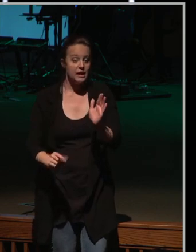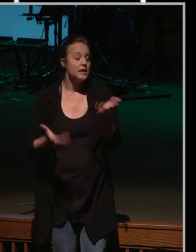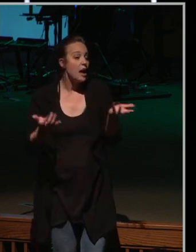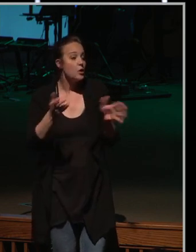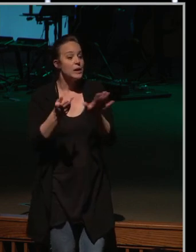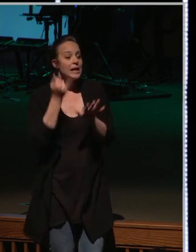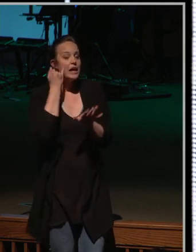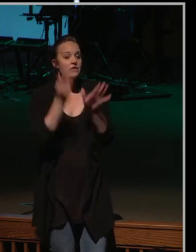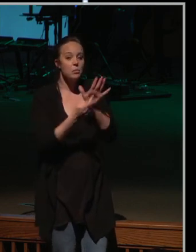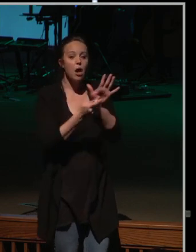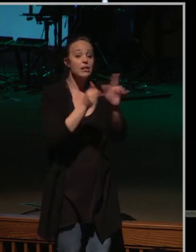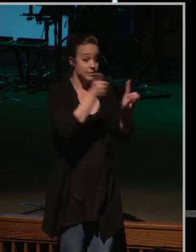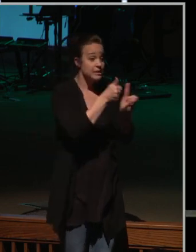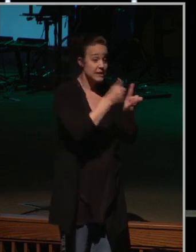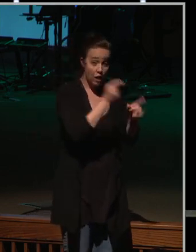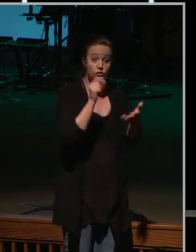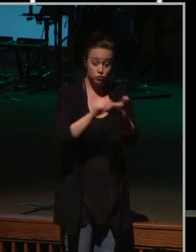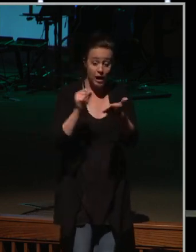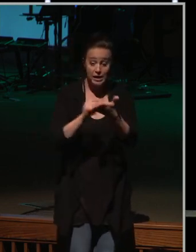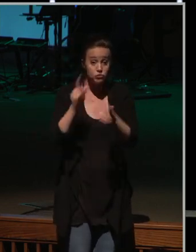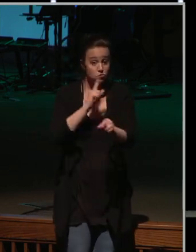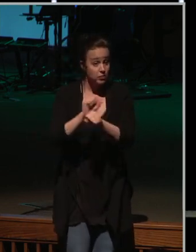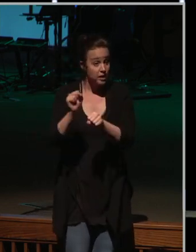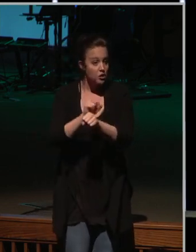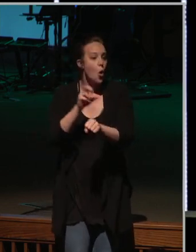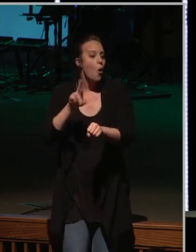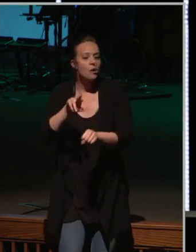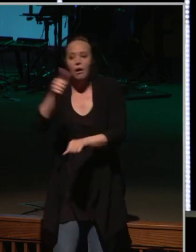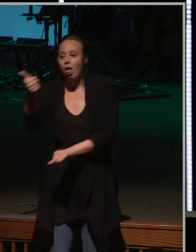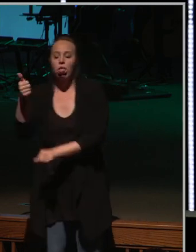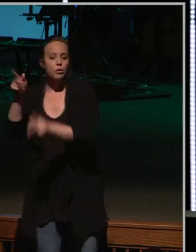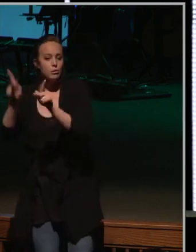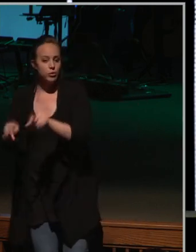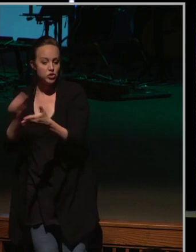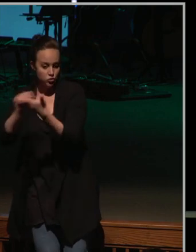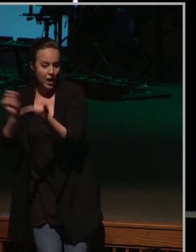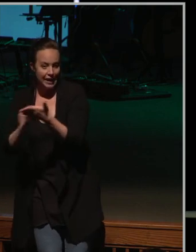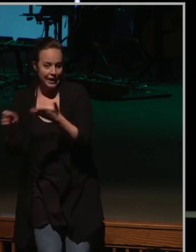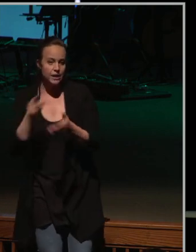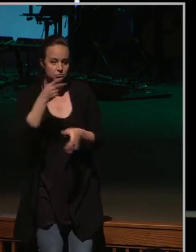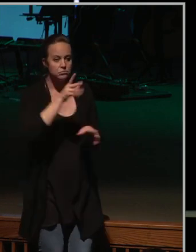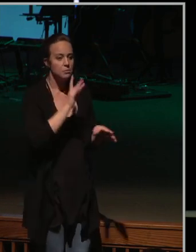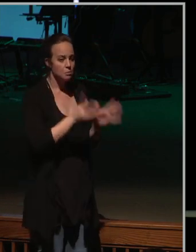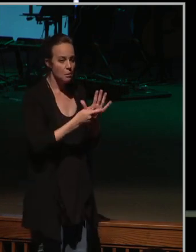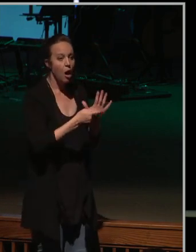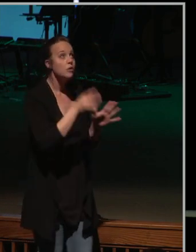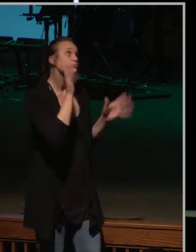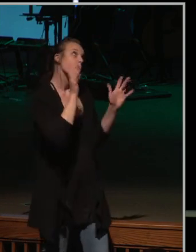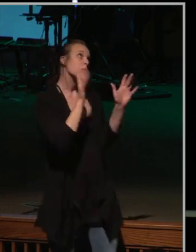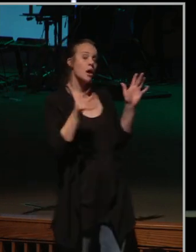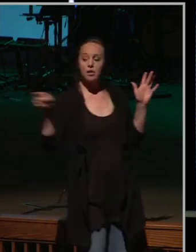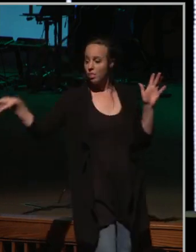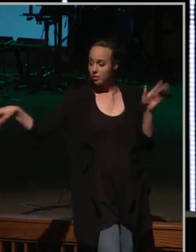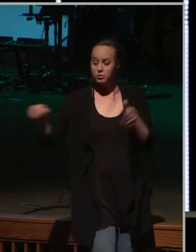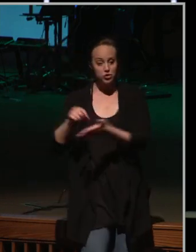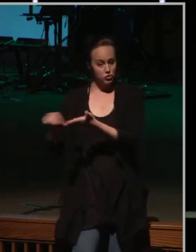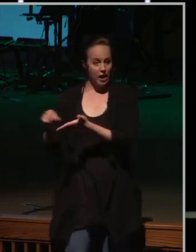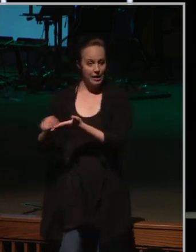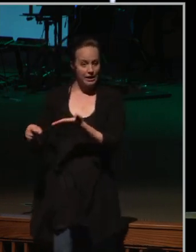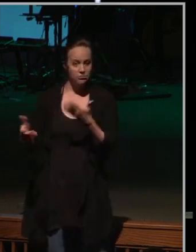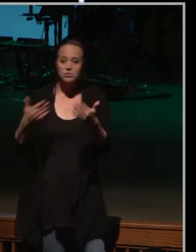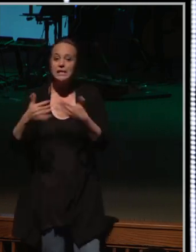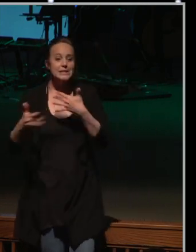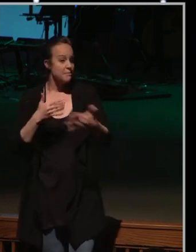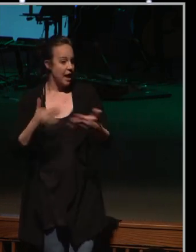you get the sense that he just starts to get on a roll and is just going, and that made him think of something else and something else. And so this is really packed full of a lot of different